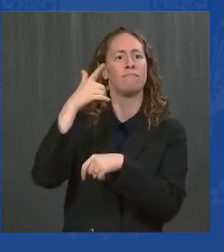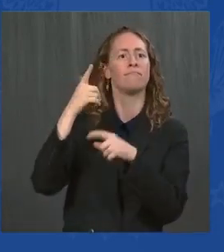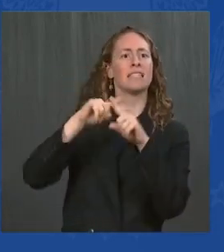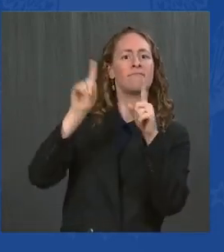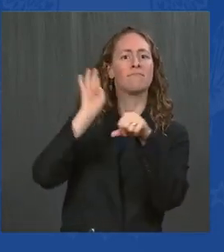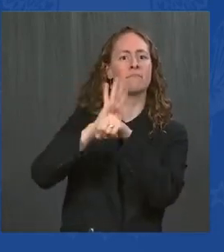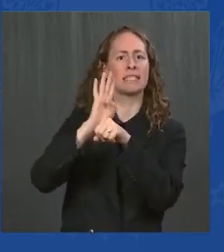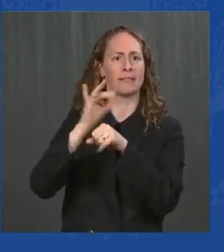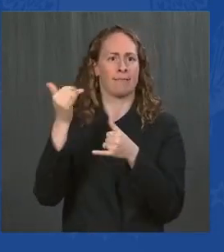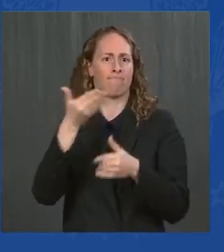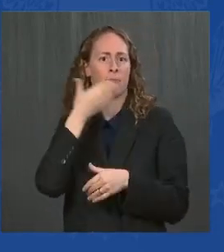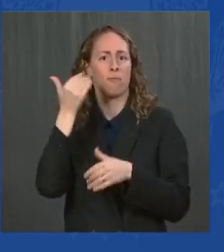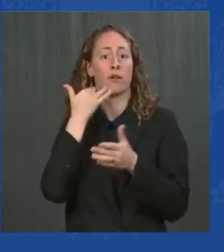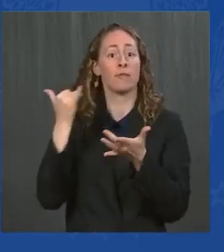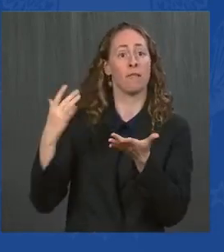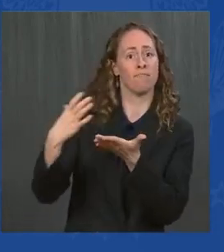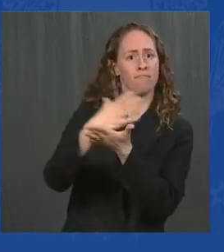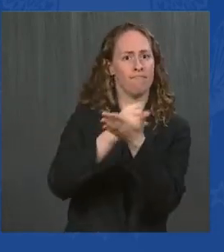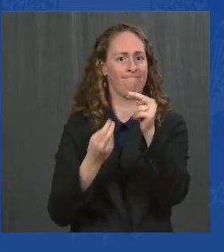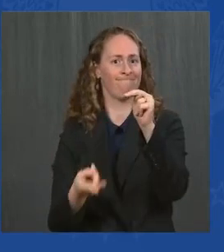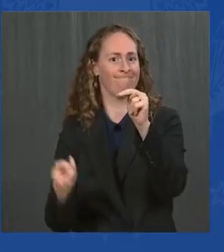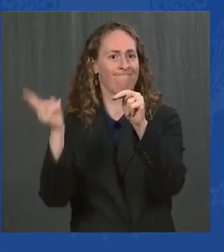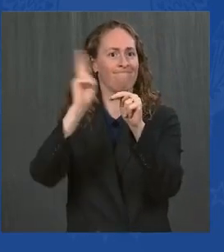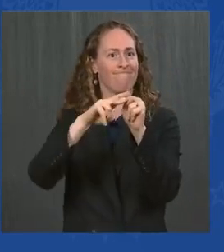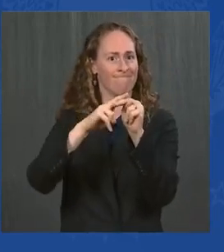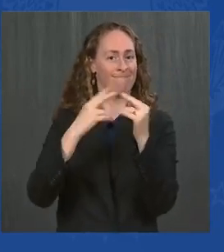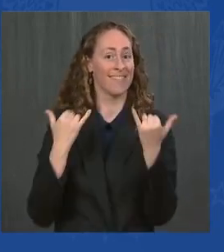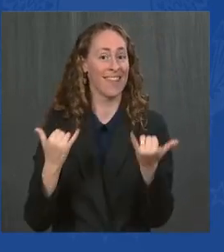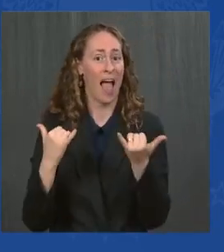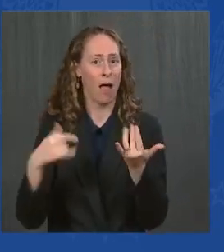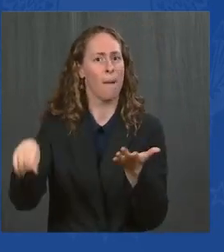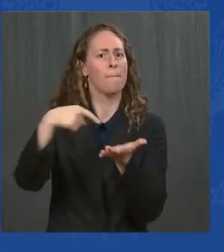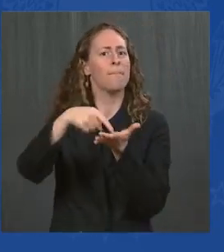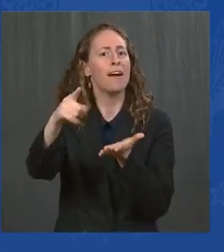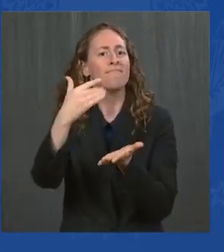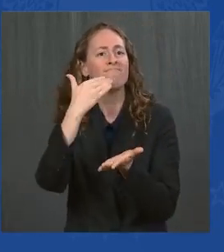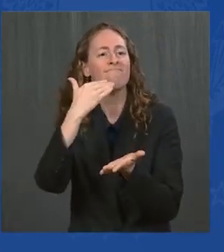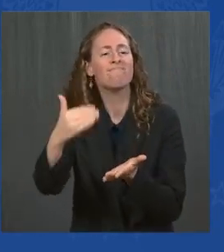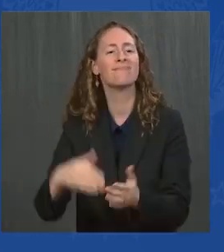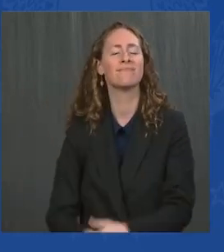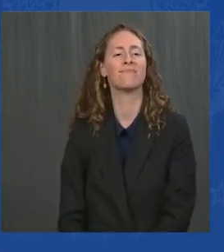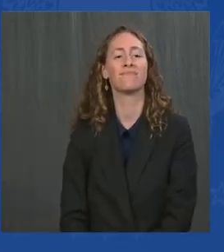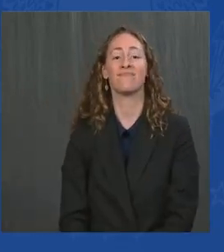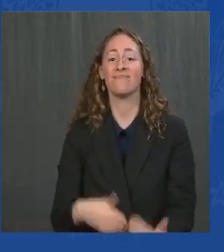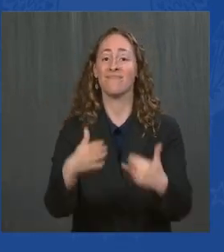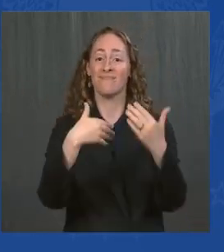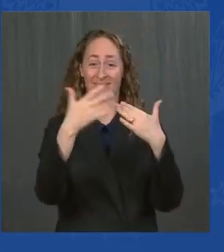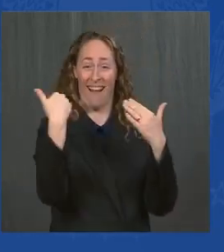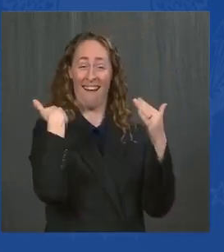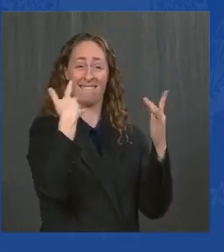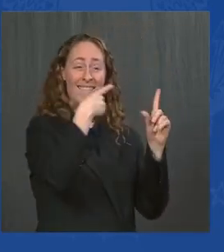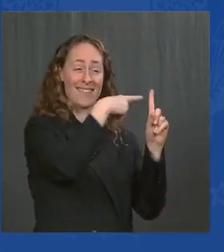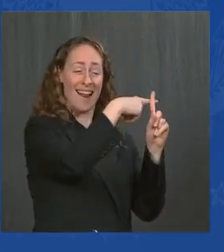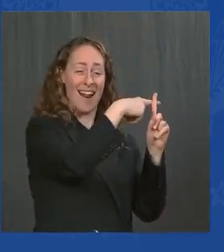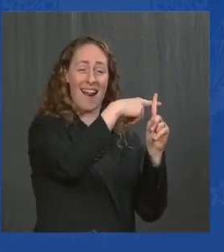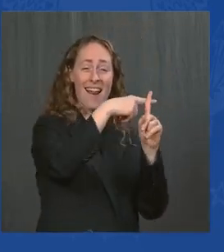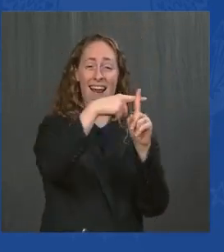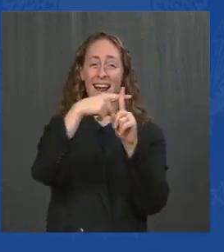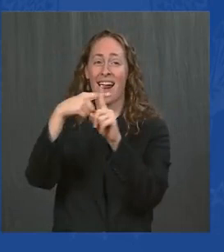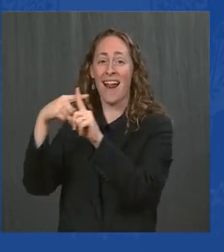class Americans. Even so, even with the progress we've made, we're not where we need to be in our economic